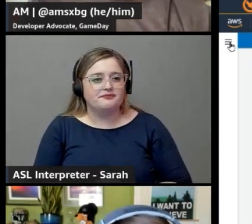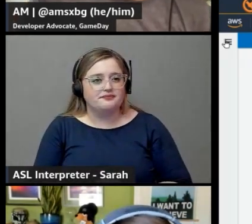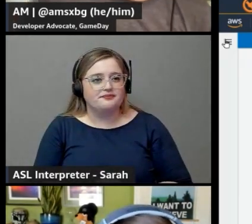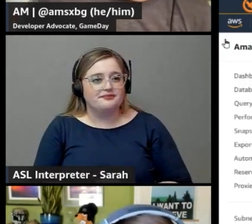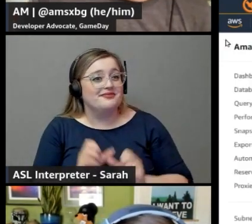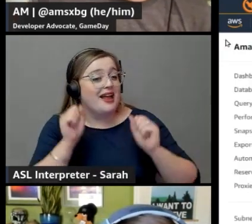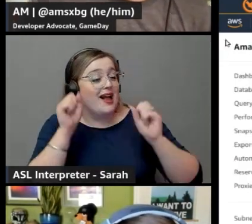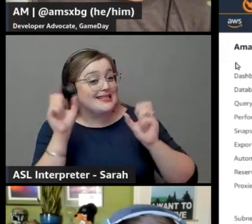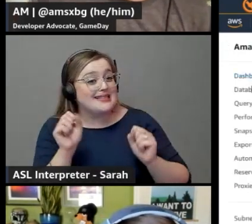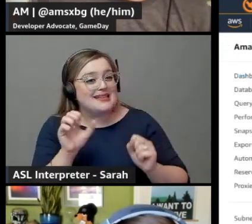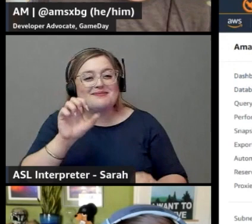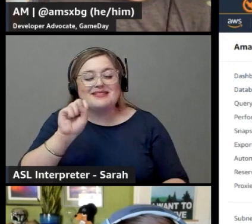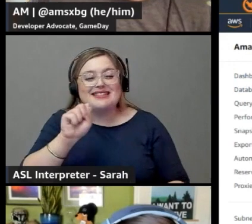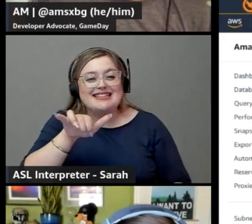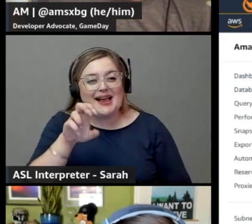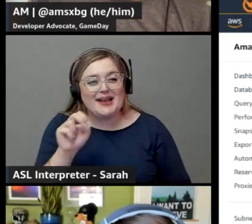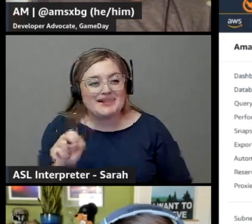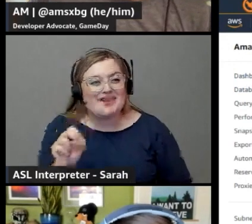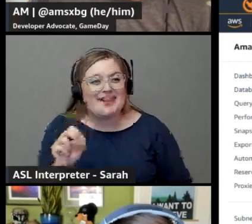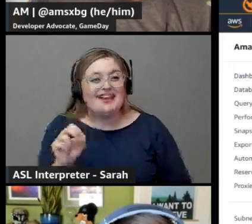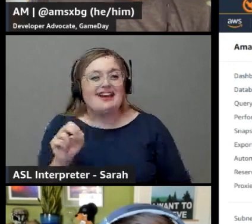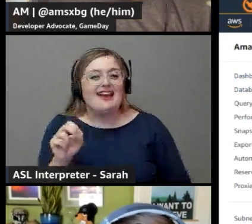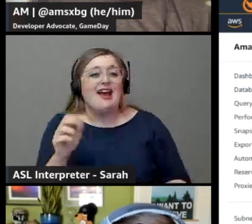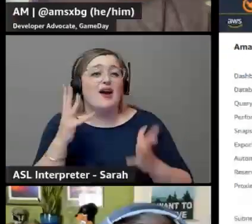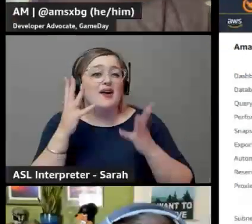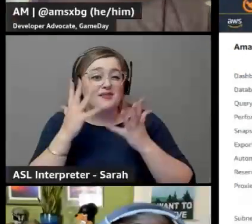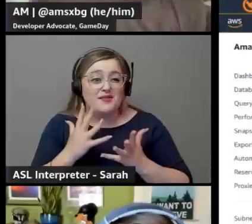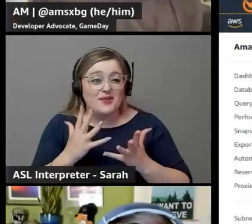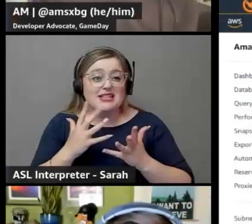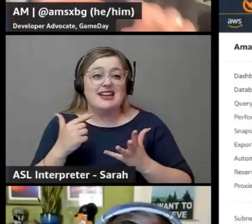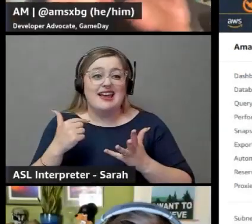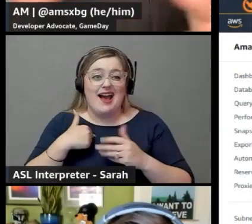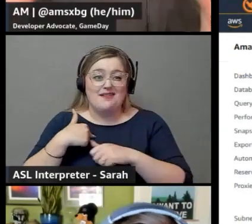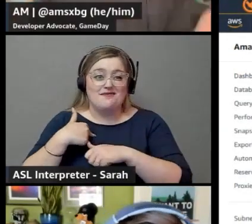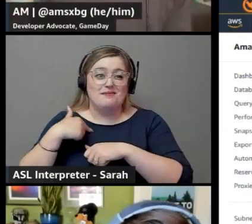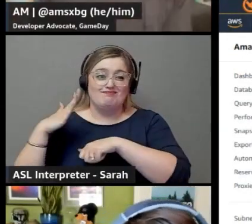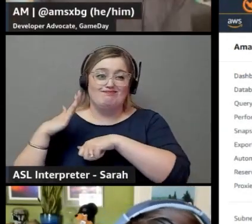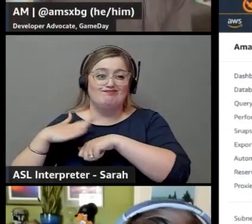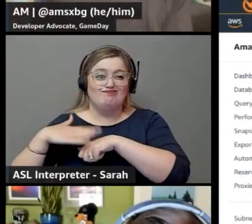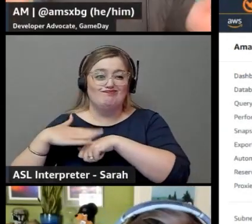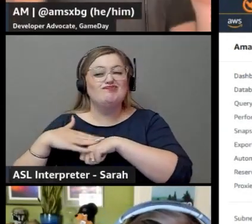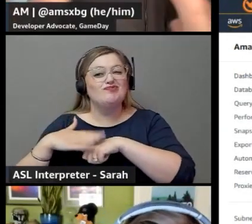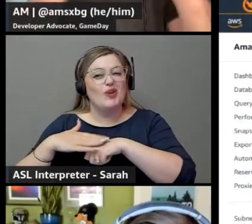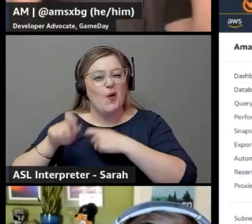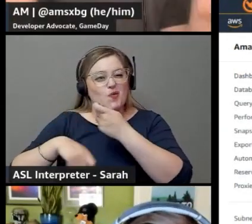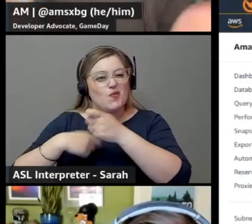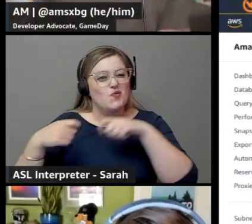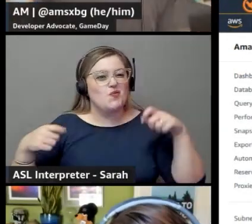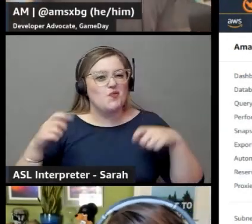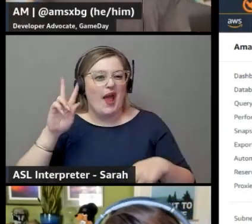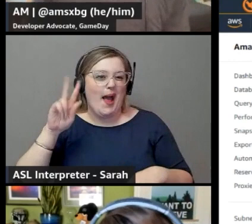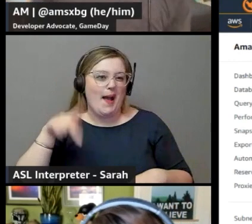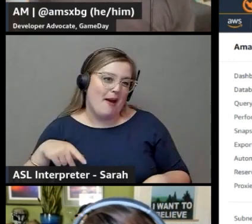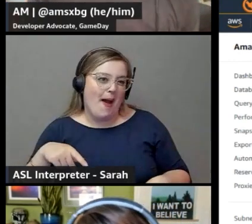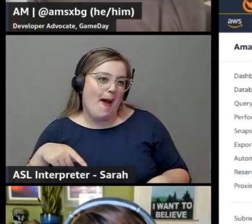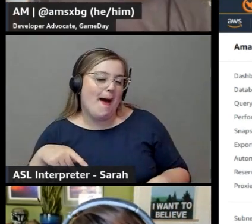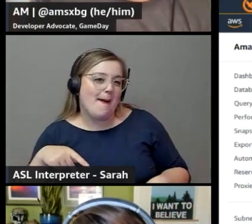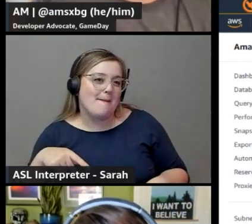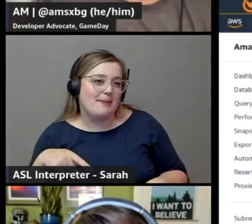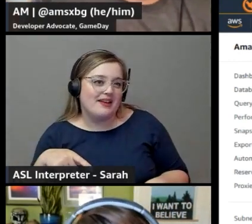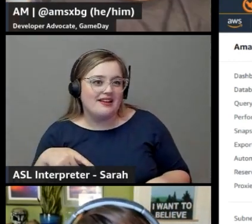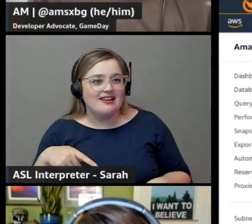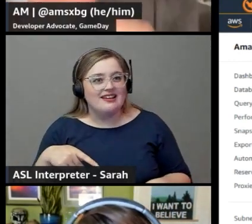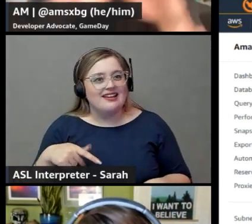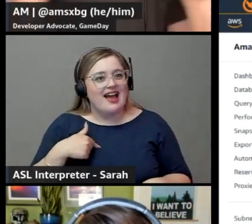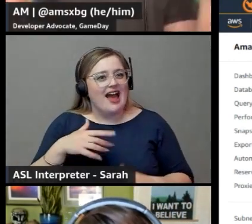Awesome, Simon. I unfortunately have been given the sign to wrap it up, as they say in Belgium. I